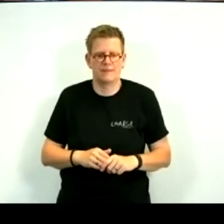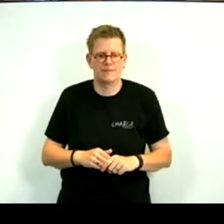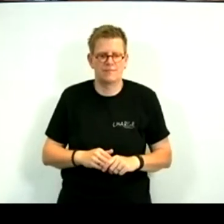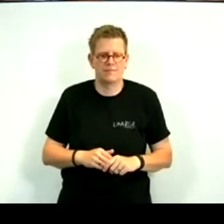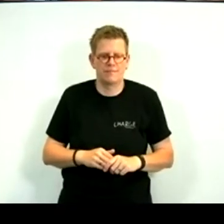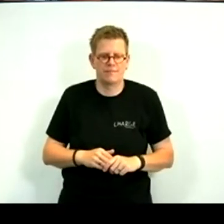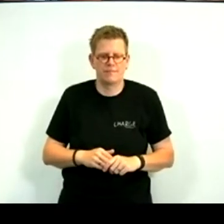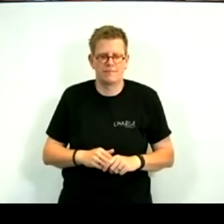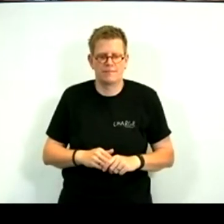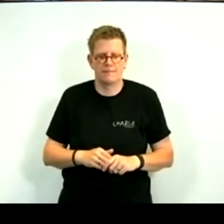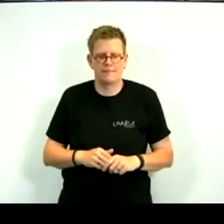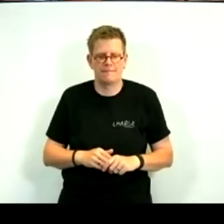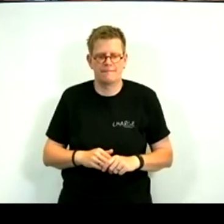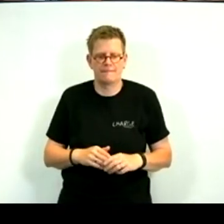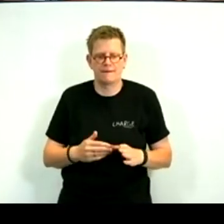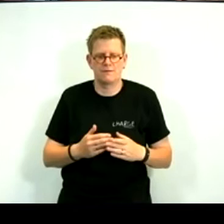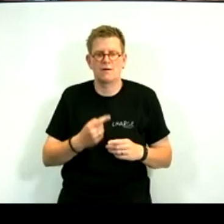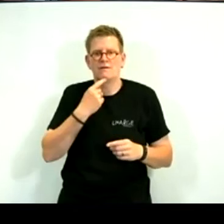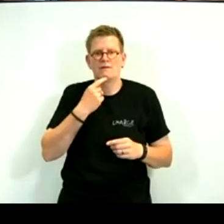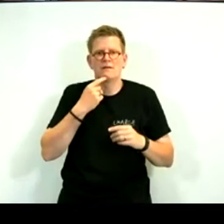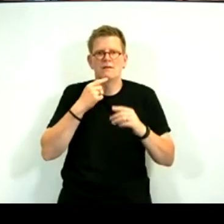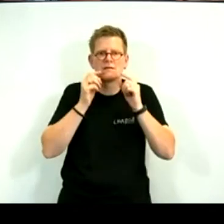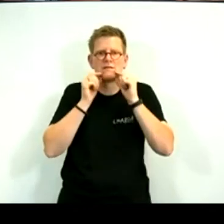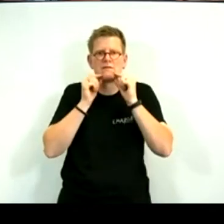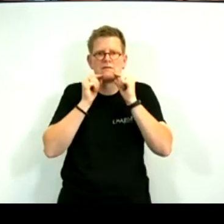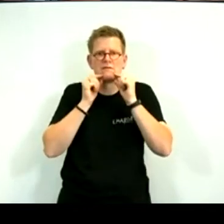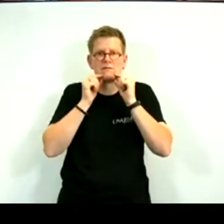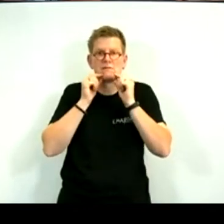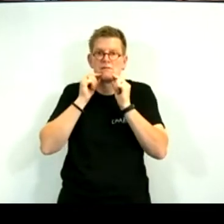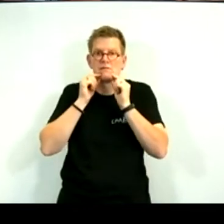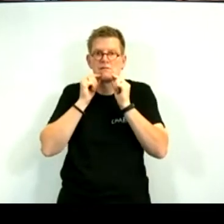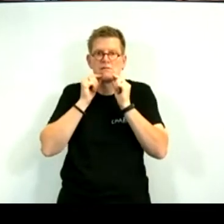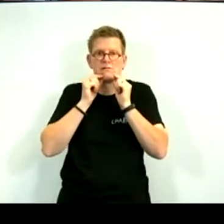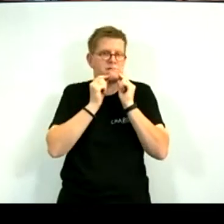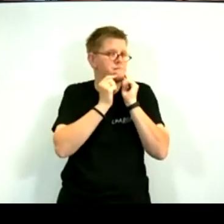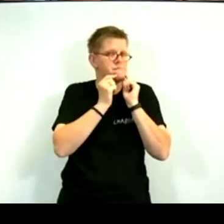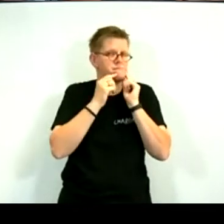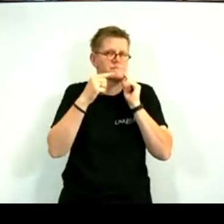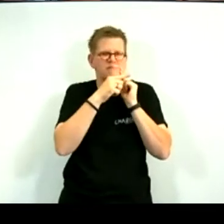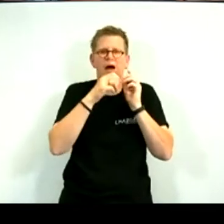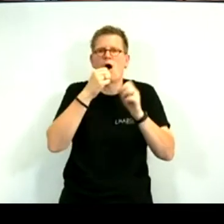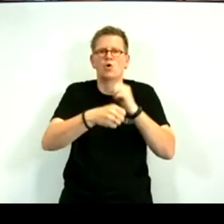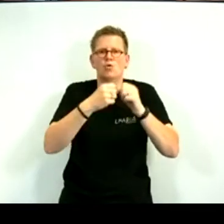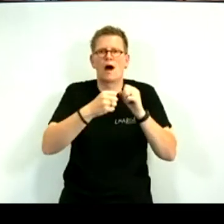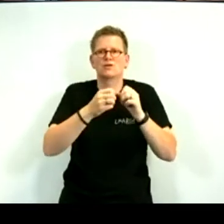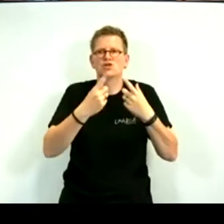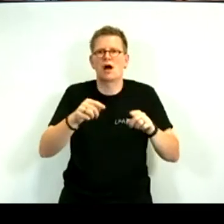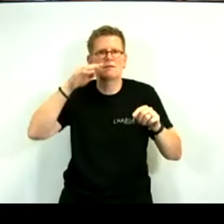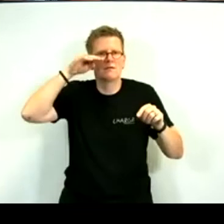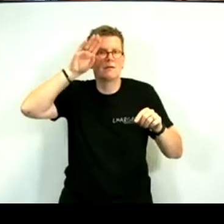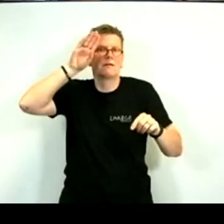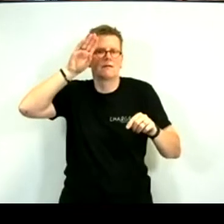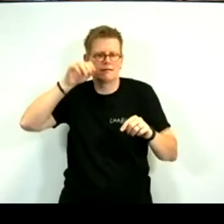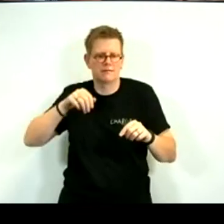has the effect of opening up the eyelid on the other side of his face. You see how he's done that with his jaw, and the eye